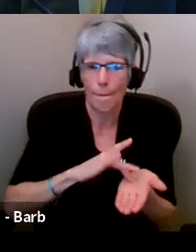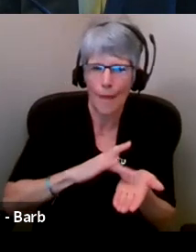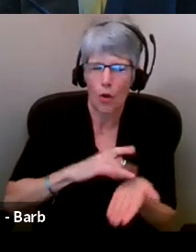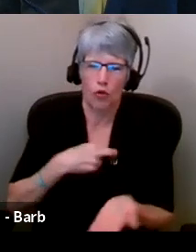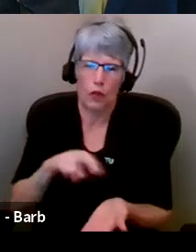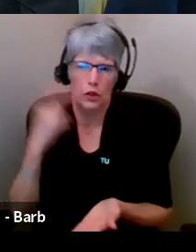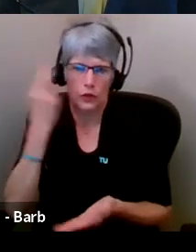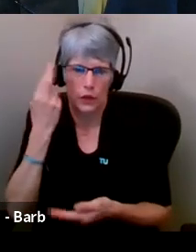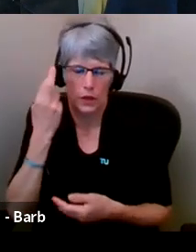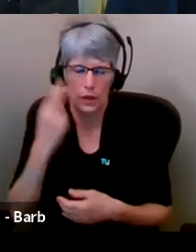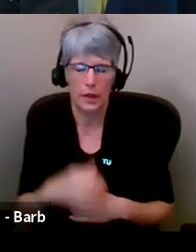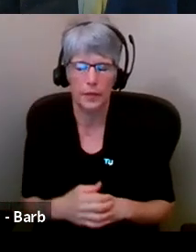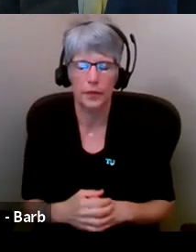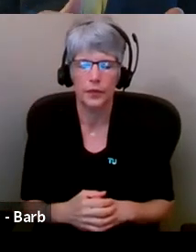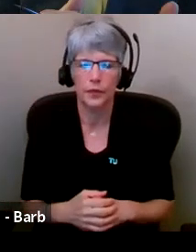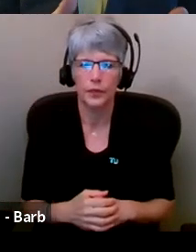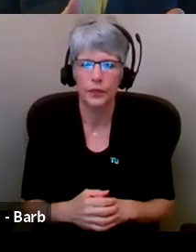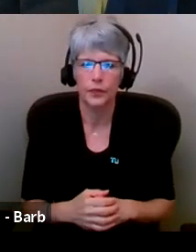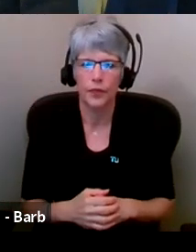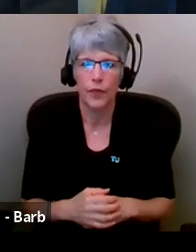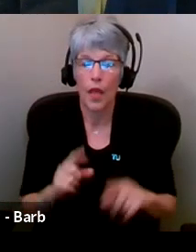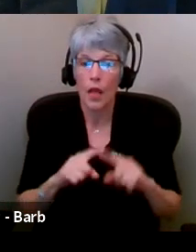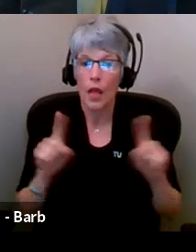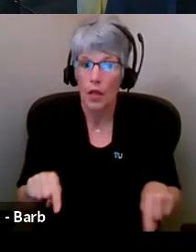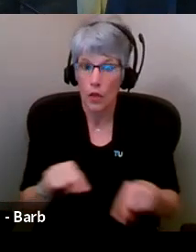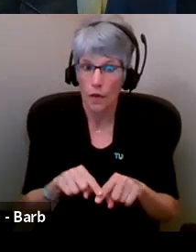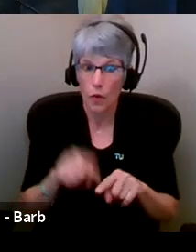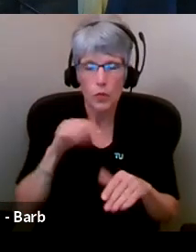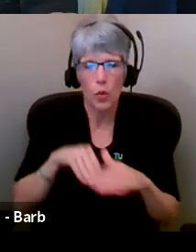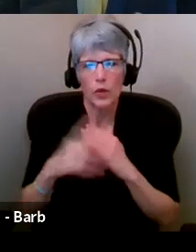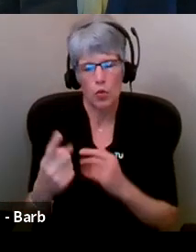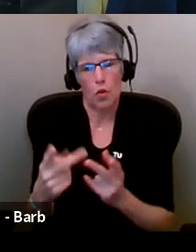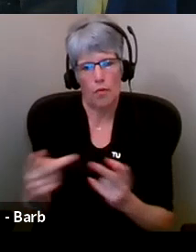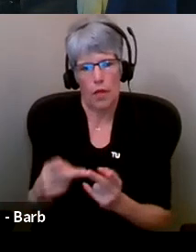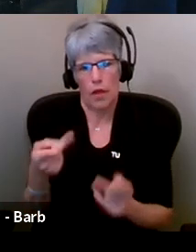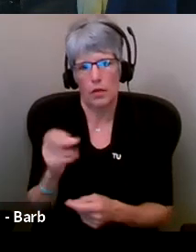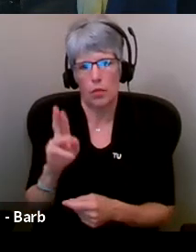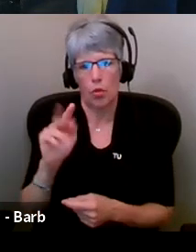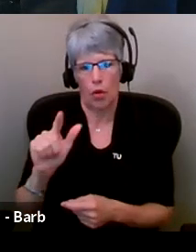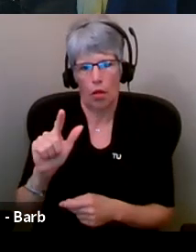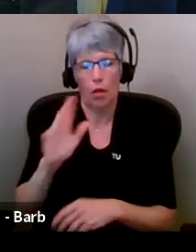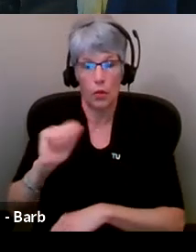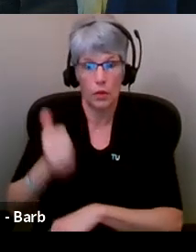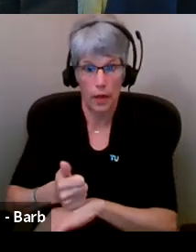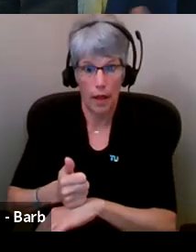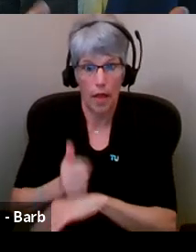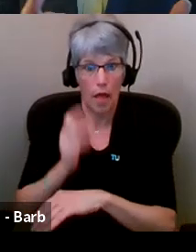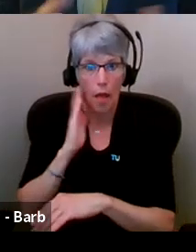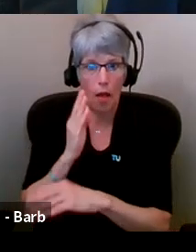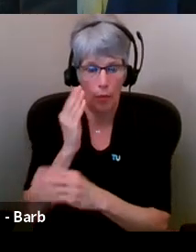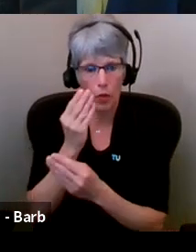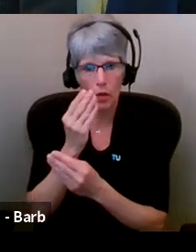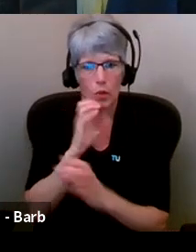religious reasons. And again, those forms will go into a single portal. The portal will be set up and we will communicate that. And